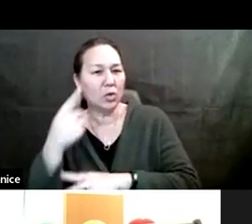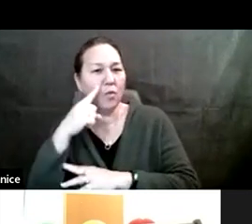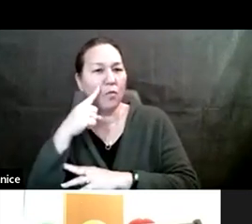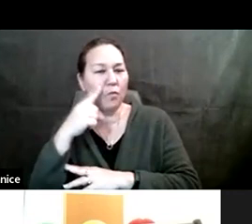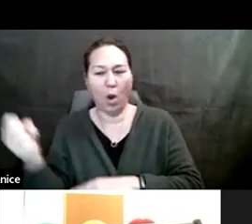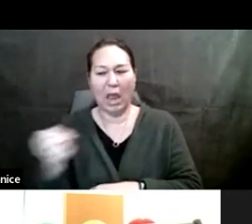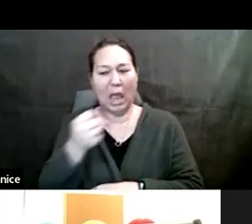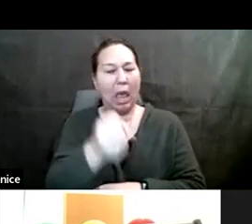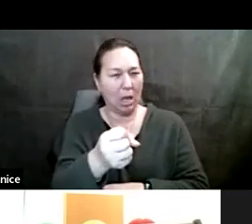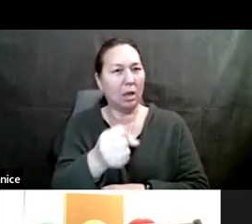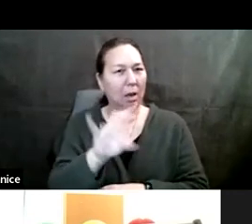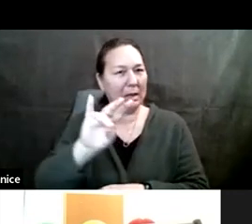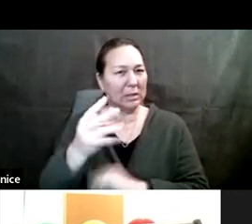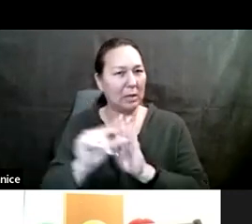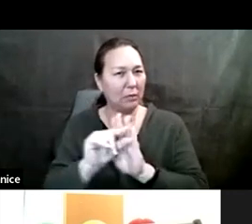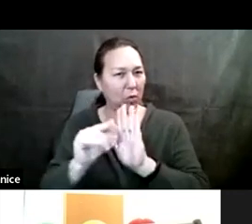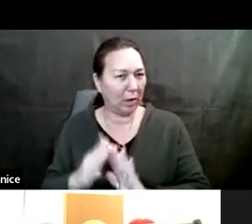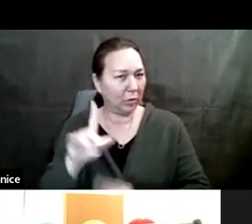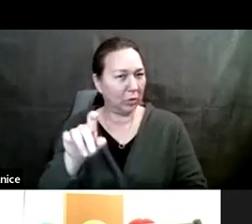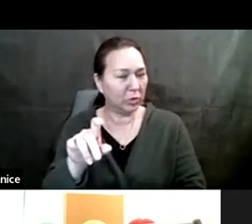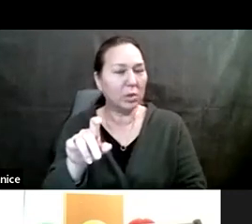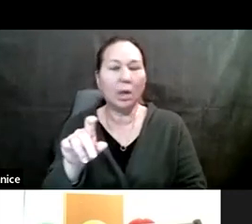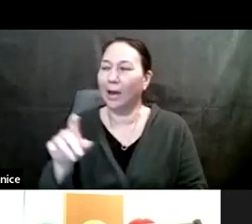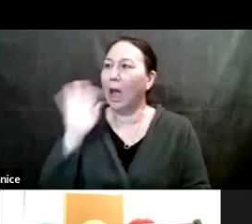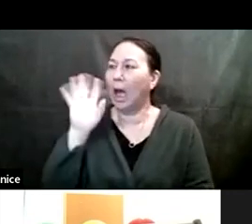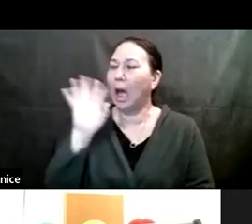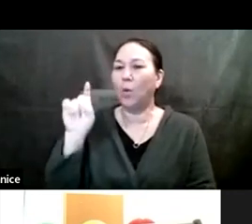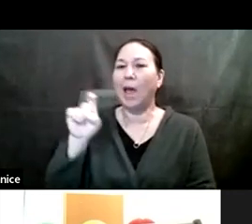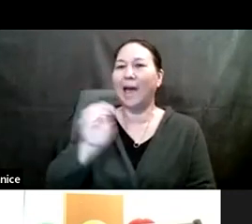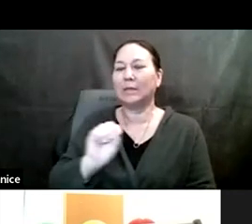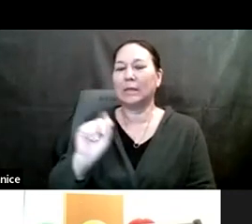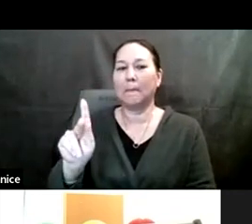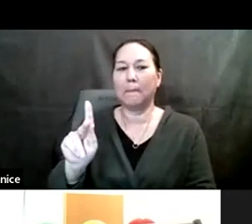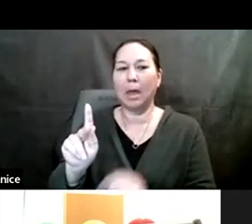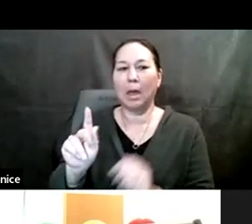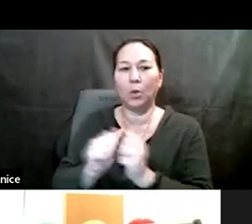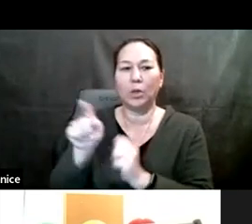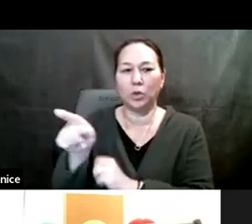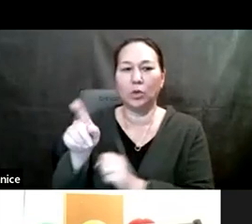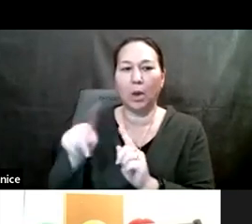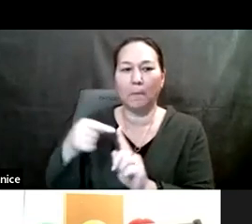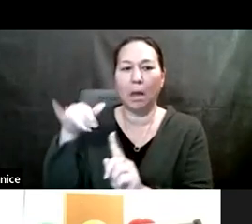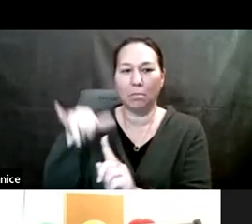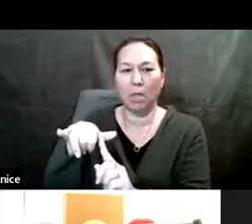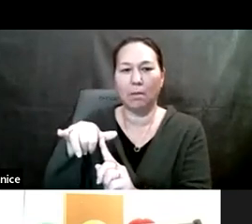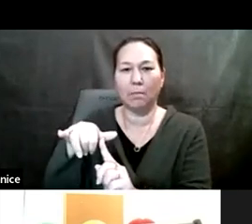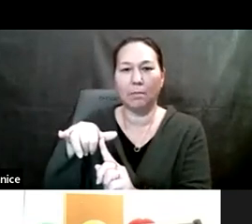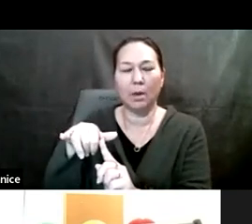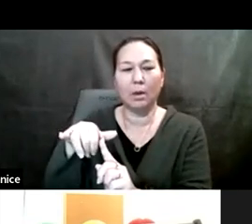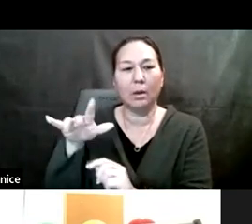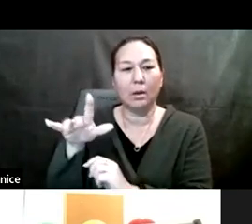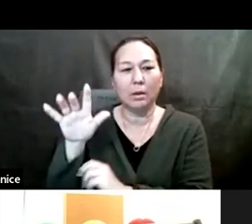that I I'd have to get back to you on okay but but I know that for there are definitely summer learning academies